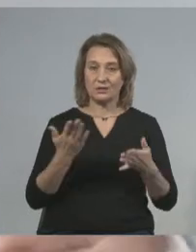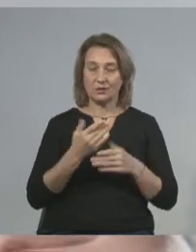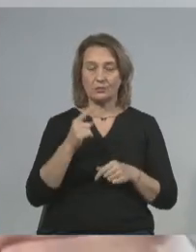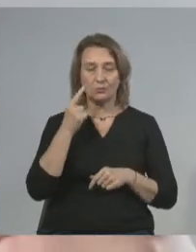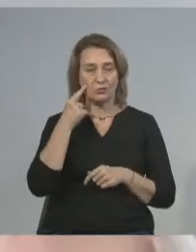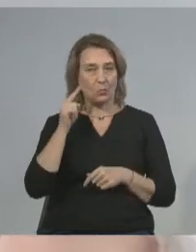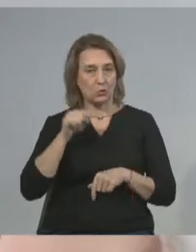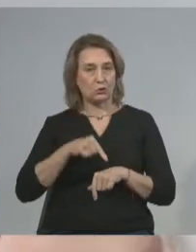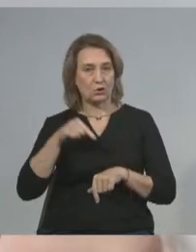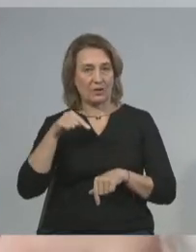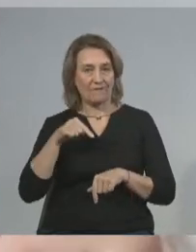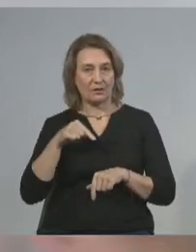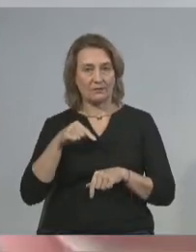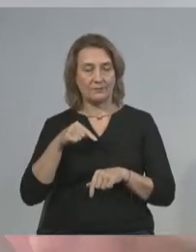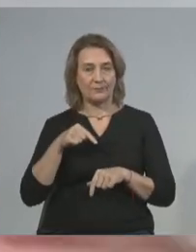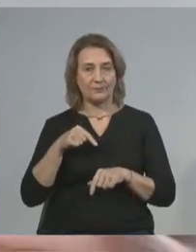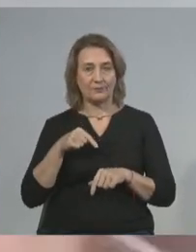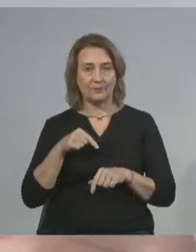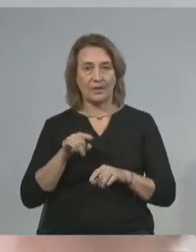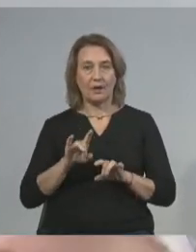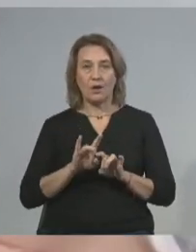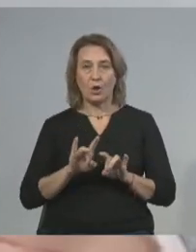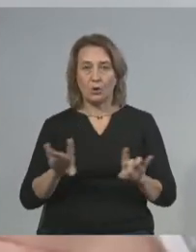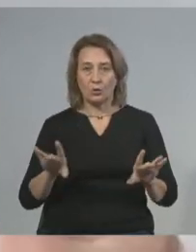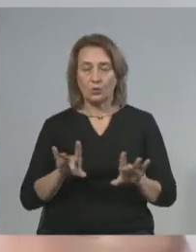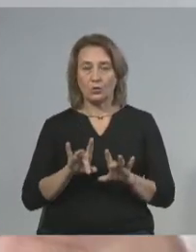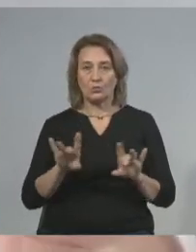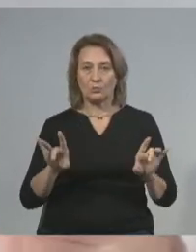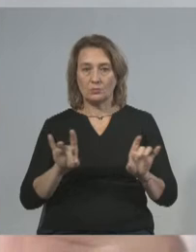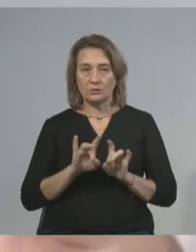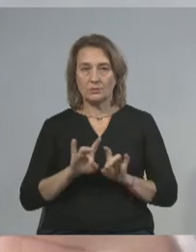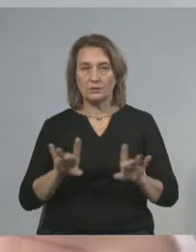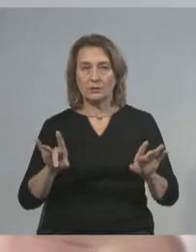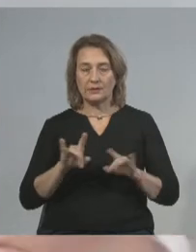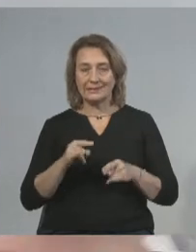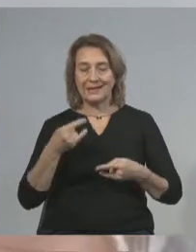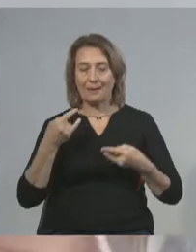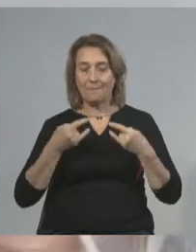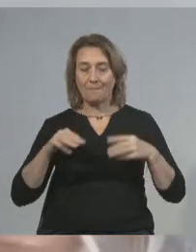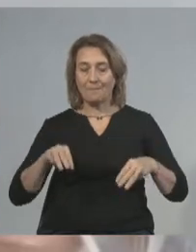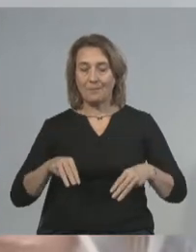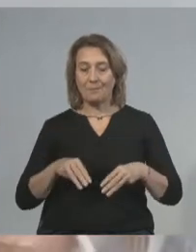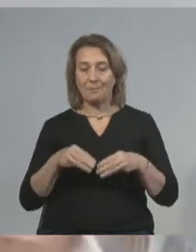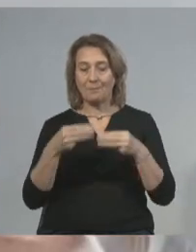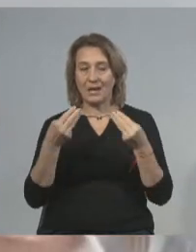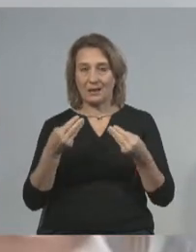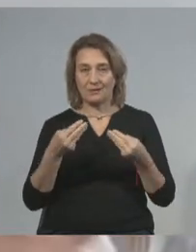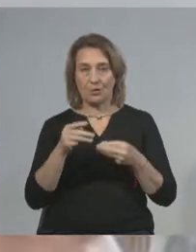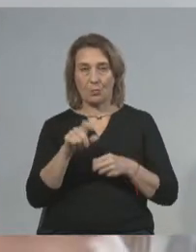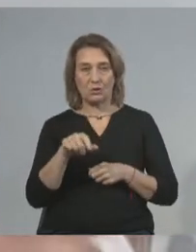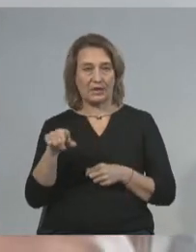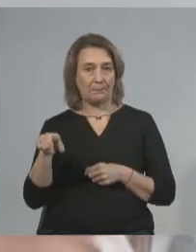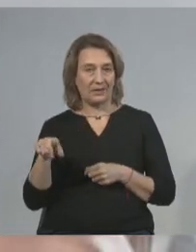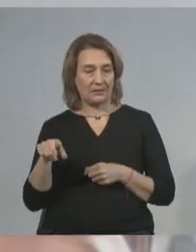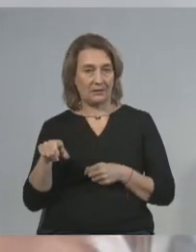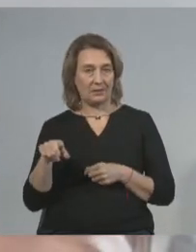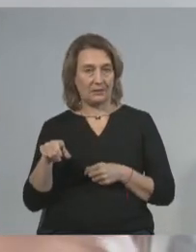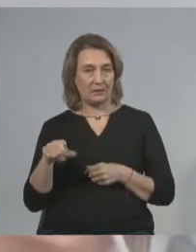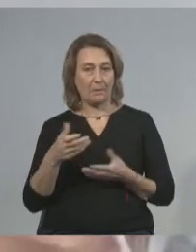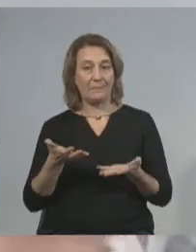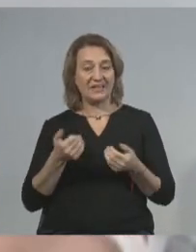that we can realize and communicate them to the media consumer and those decision